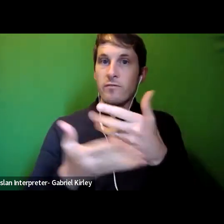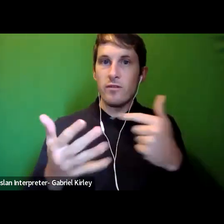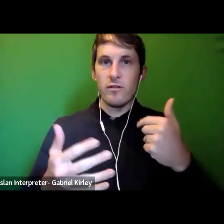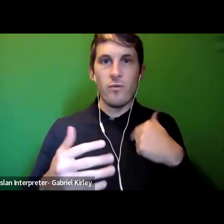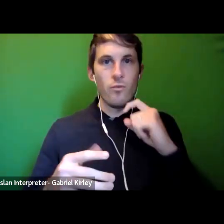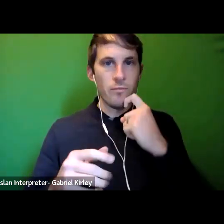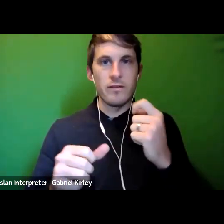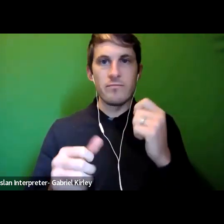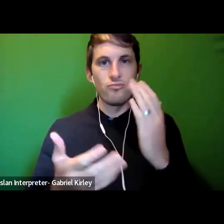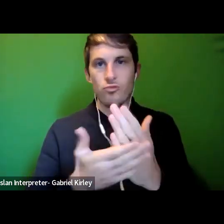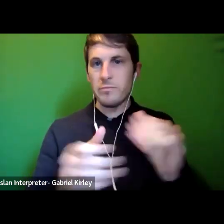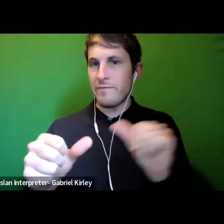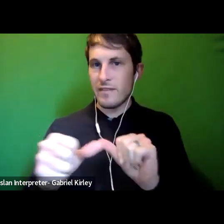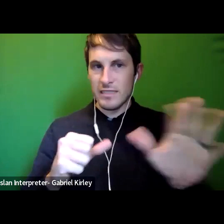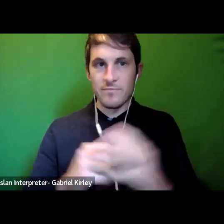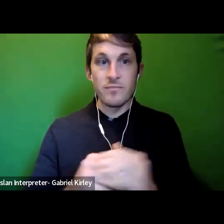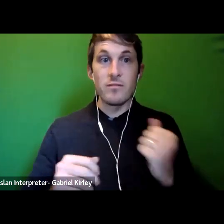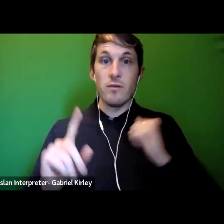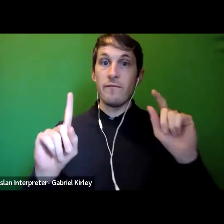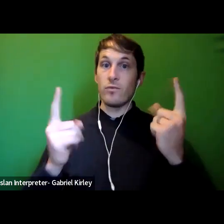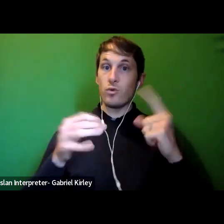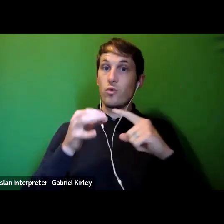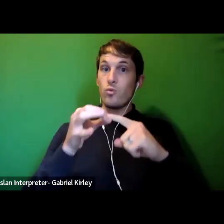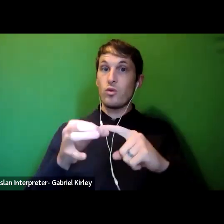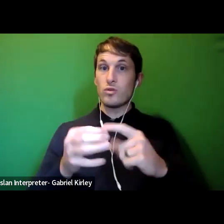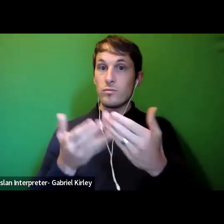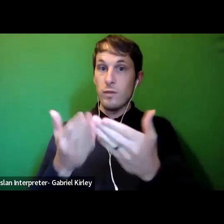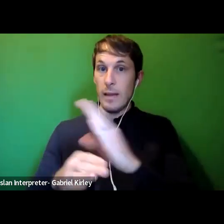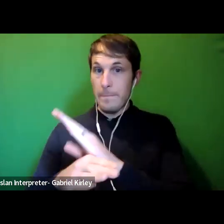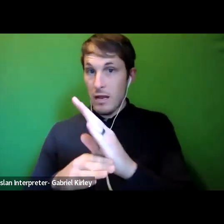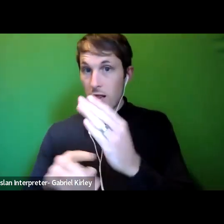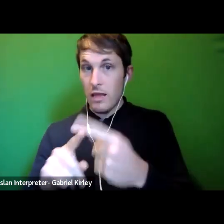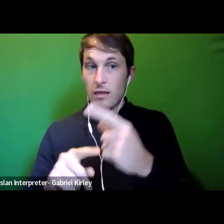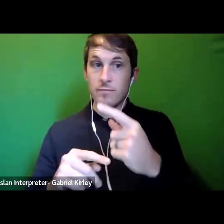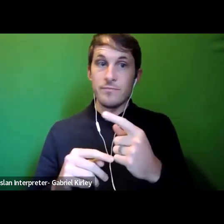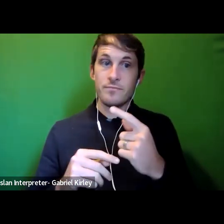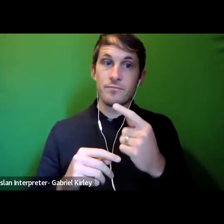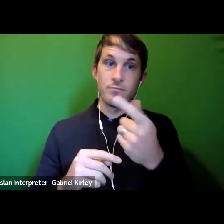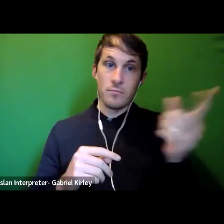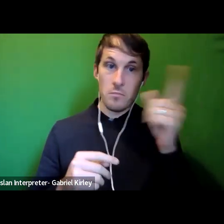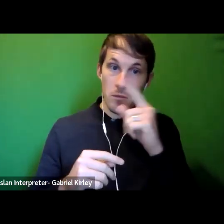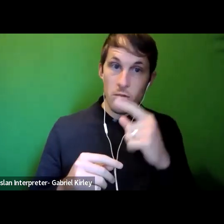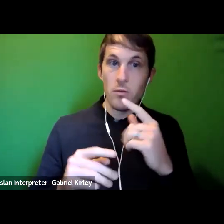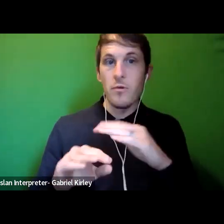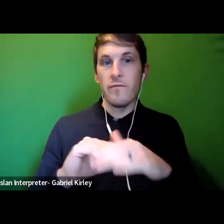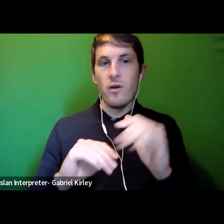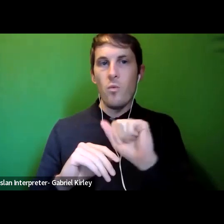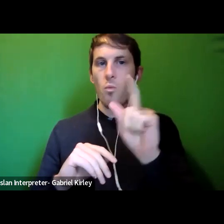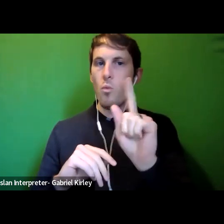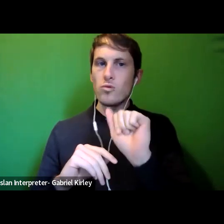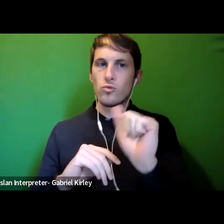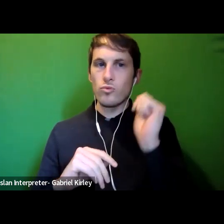The first question I'd like to ask all of the audience and also the panel is, what's your reflection on how digital accessibility has